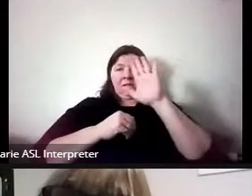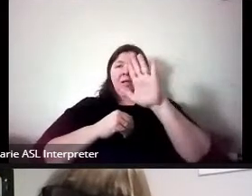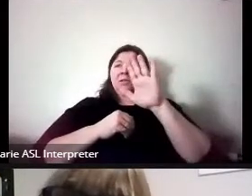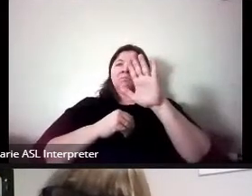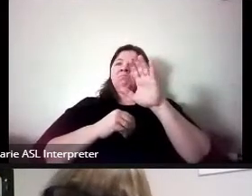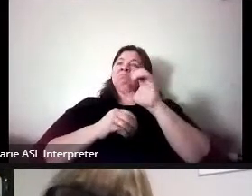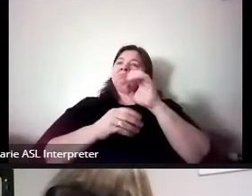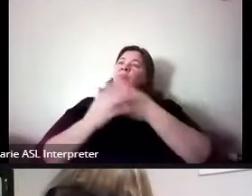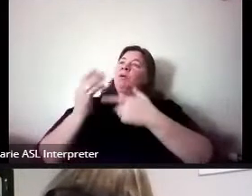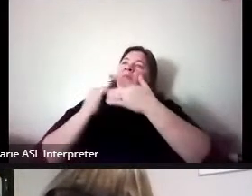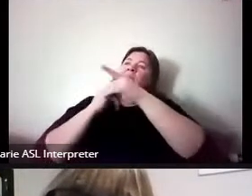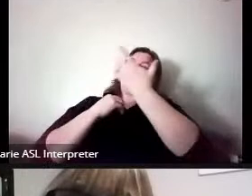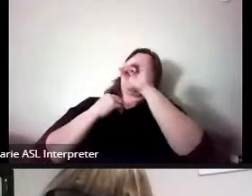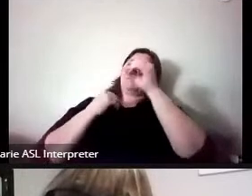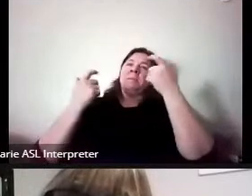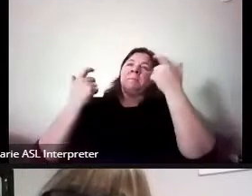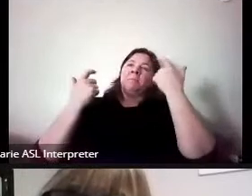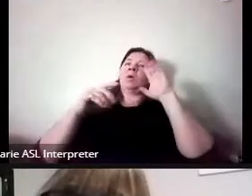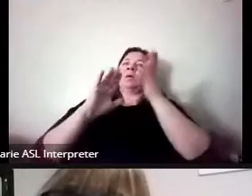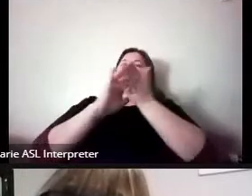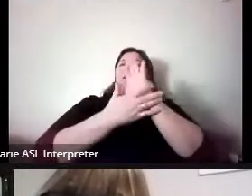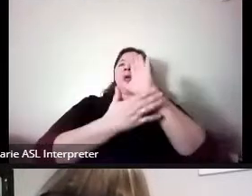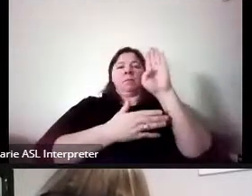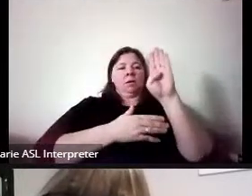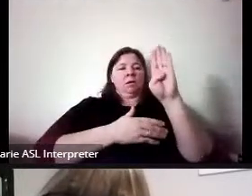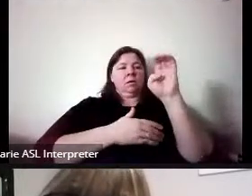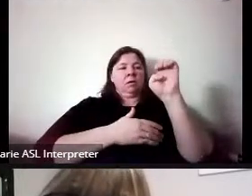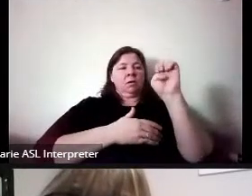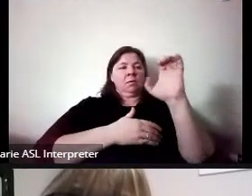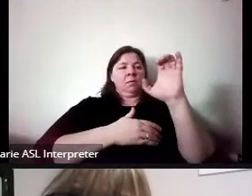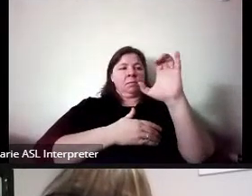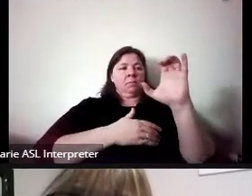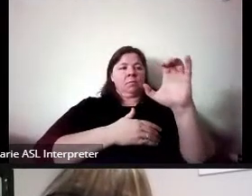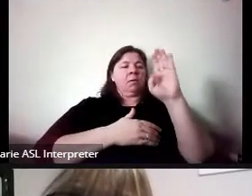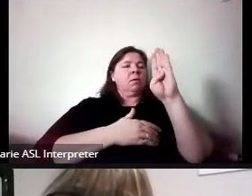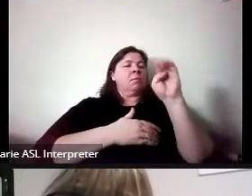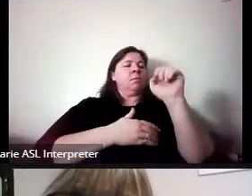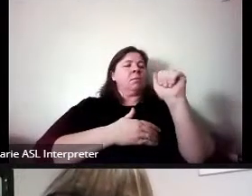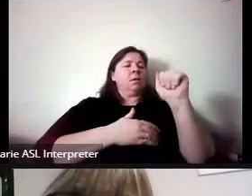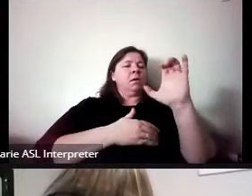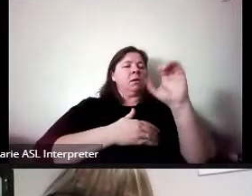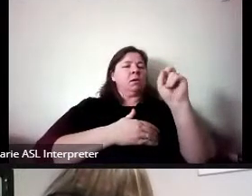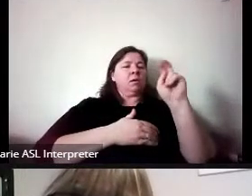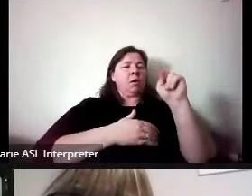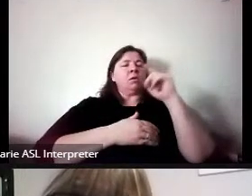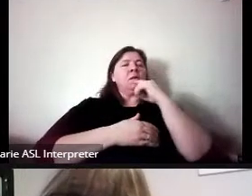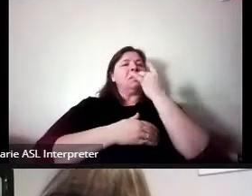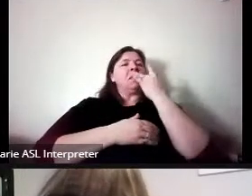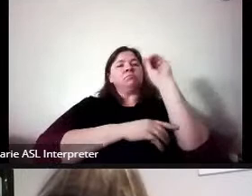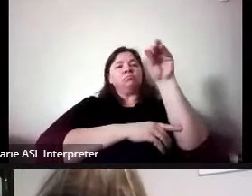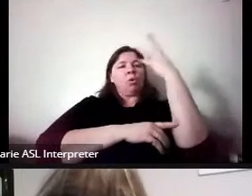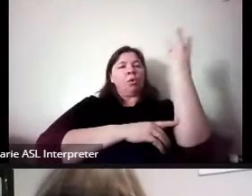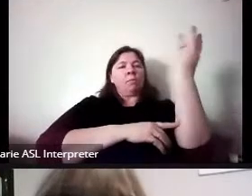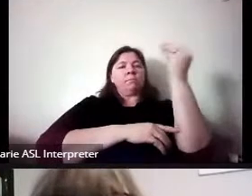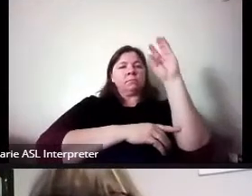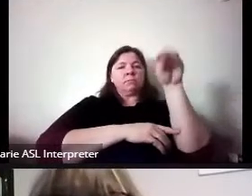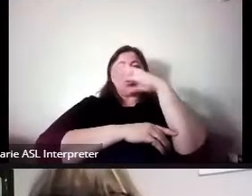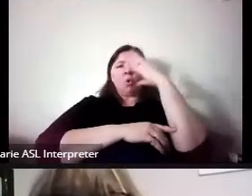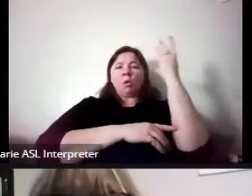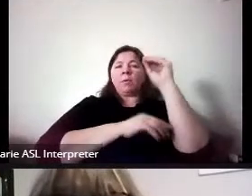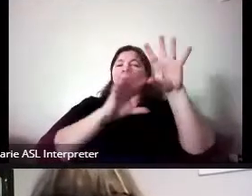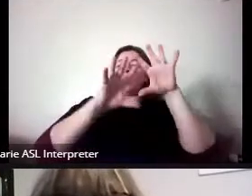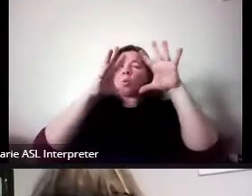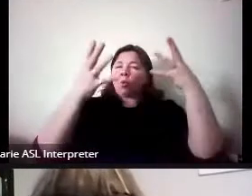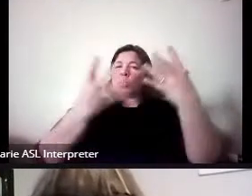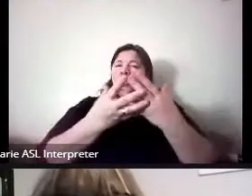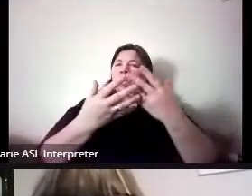to be, to me, a beacon throughout the entire world of what one man and his vision can accomplish. We all know of